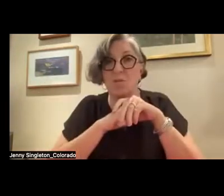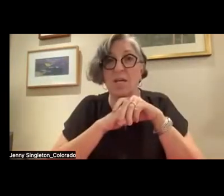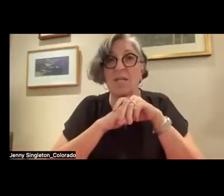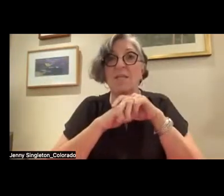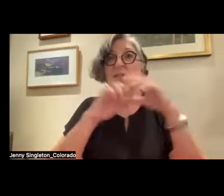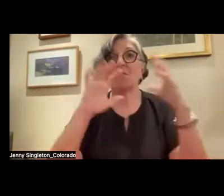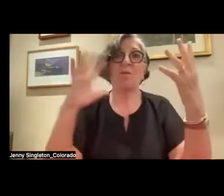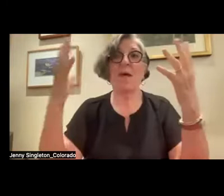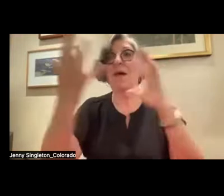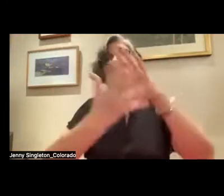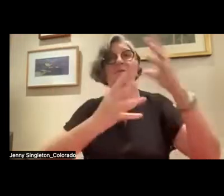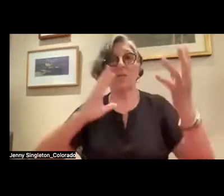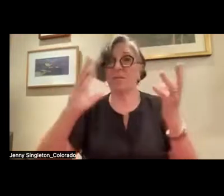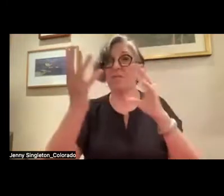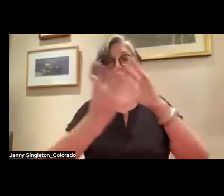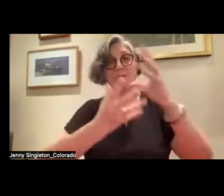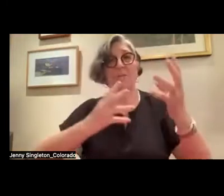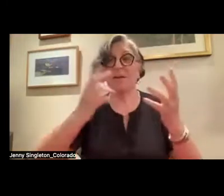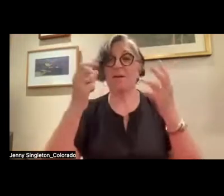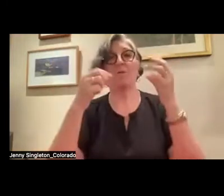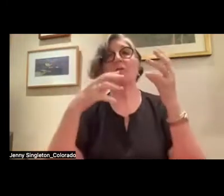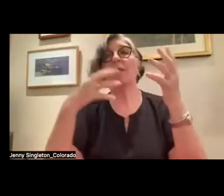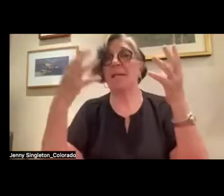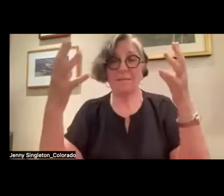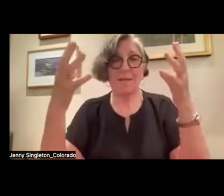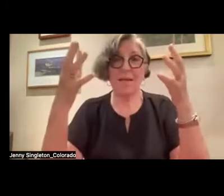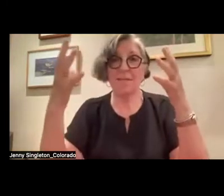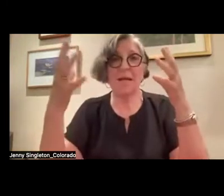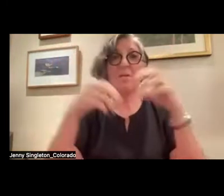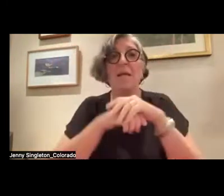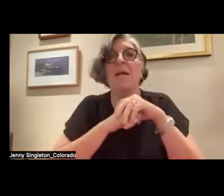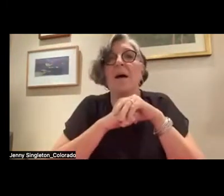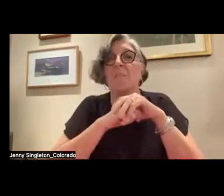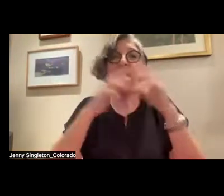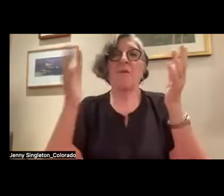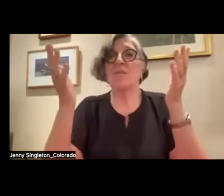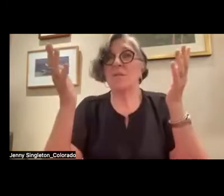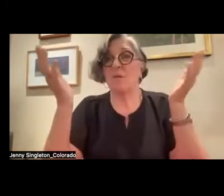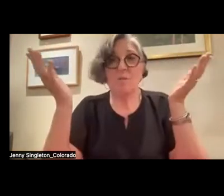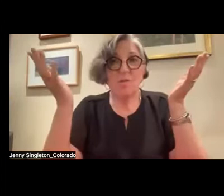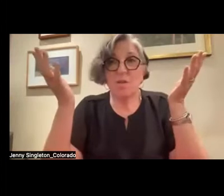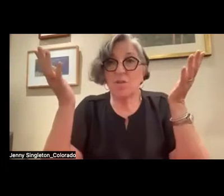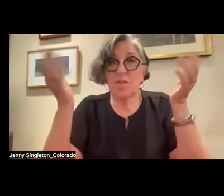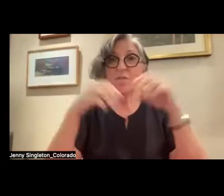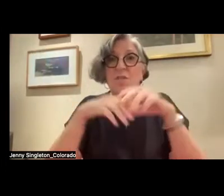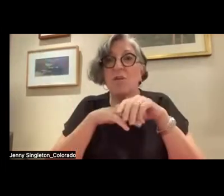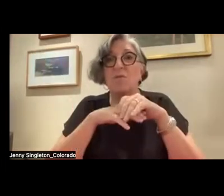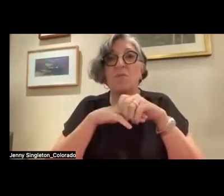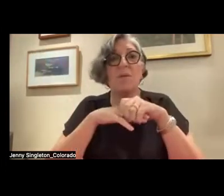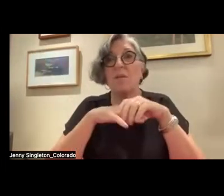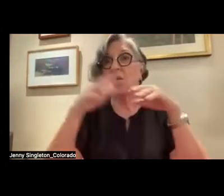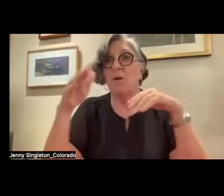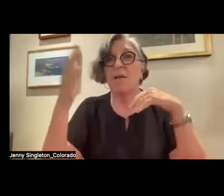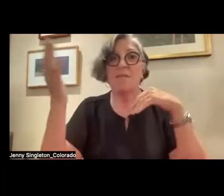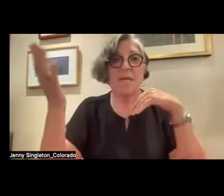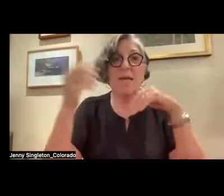new signs. And so that is really the sort of early ASL, but now it's over 200 years in use